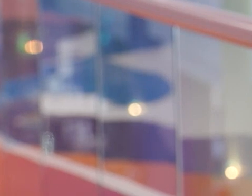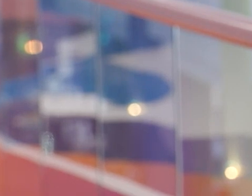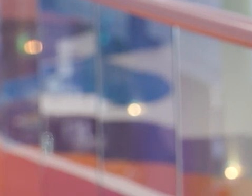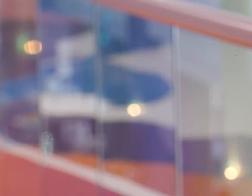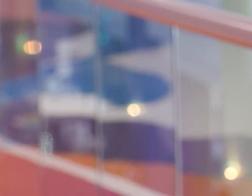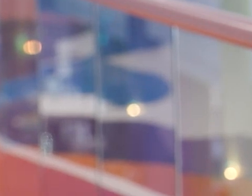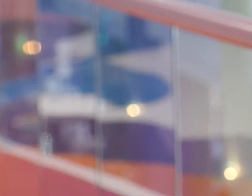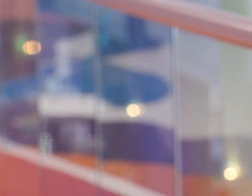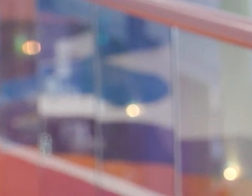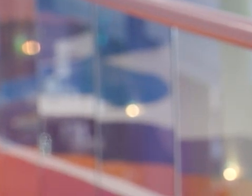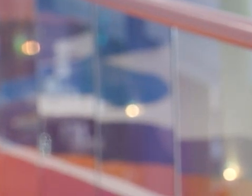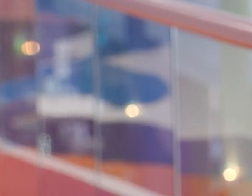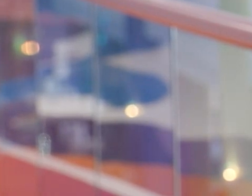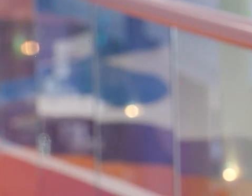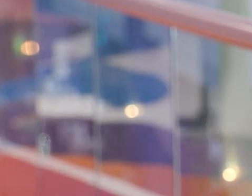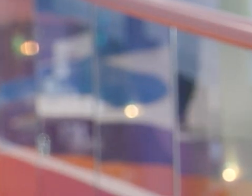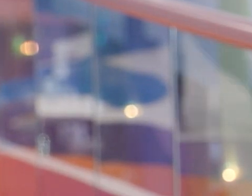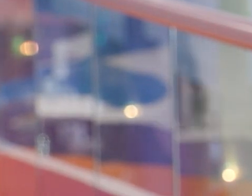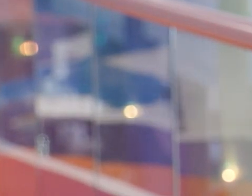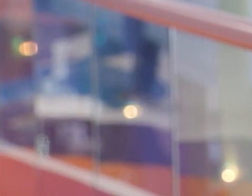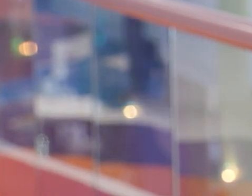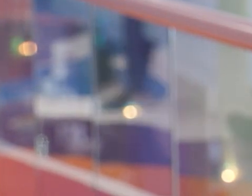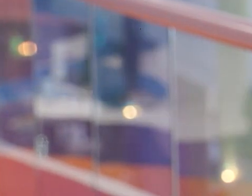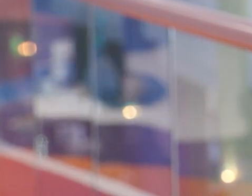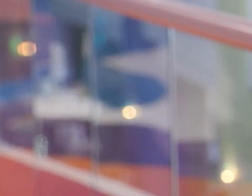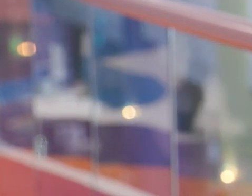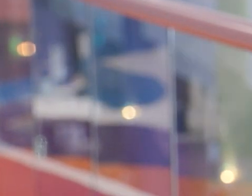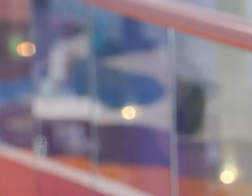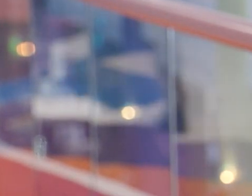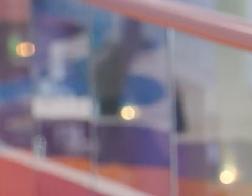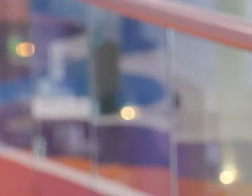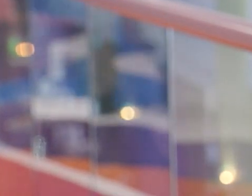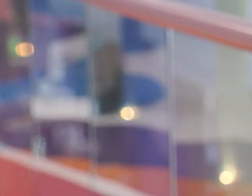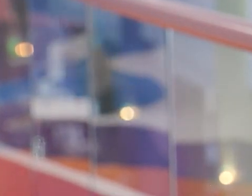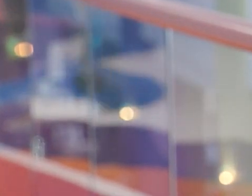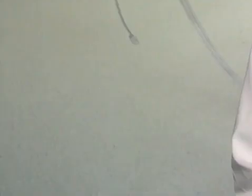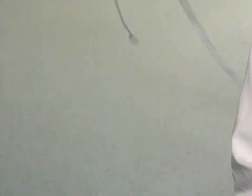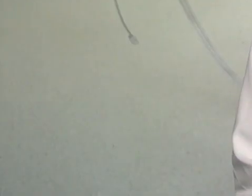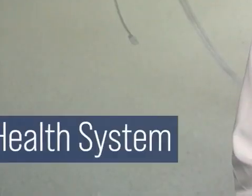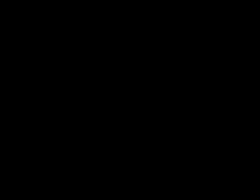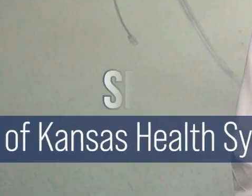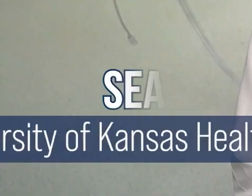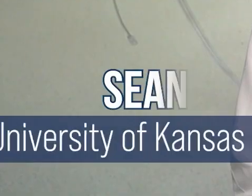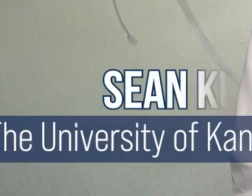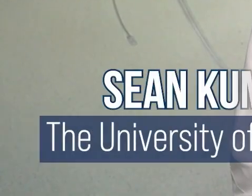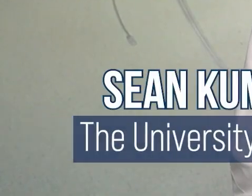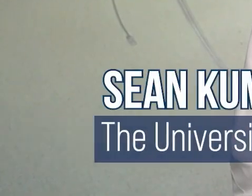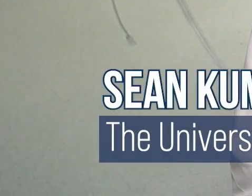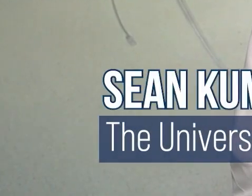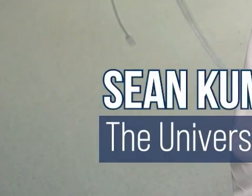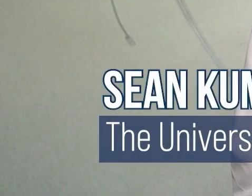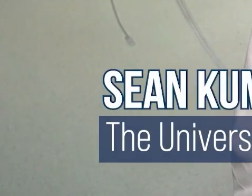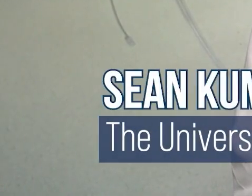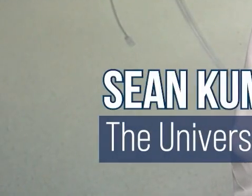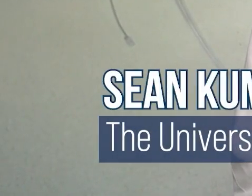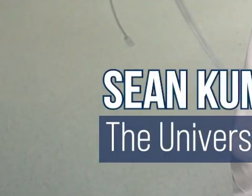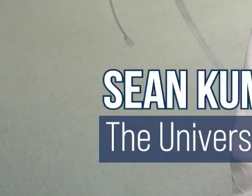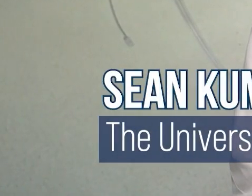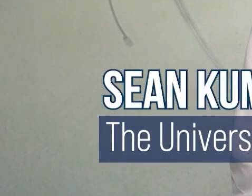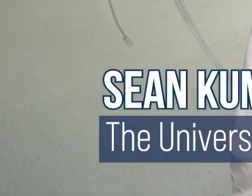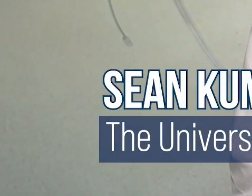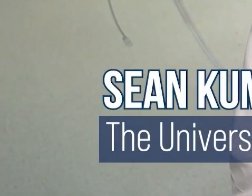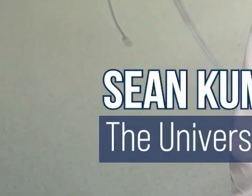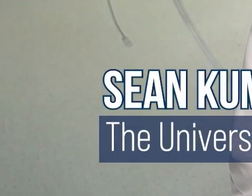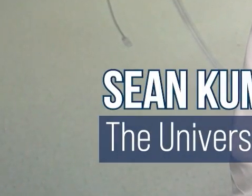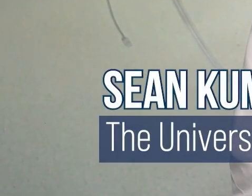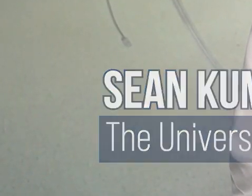care, anesthesiology, emergency medicine, family medicine, and OB-GYN. I'm Dr. Sean Coomer. We've all been